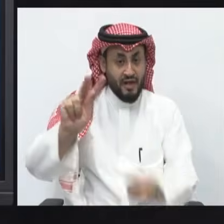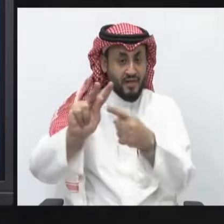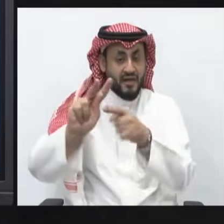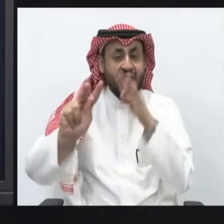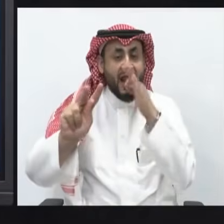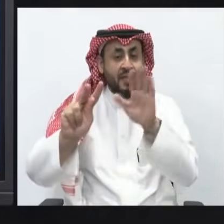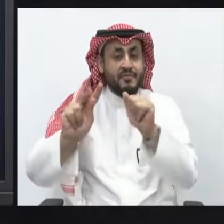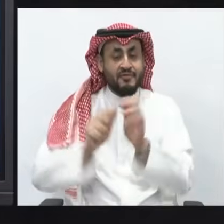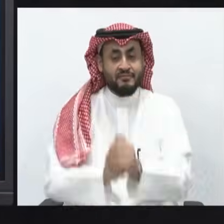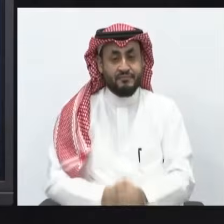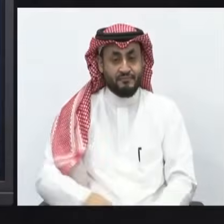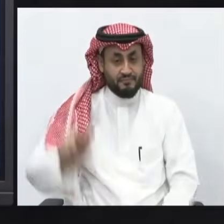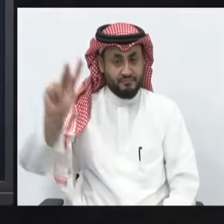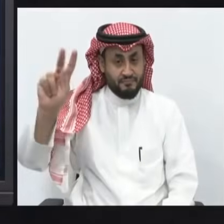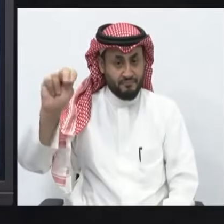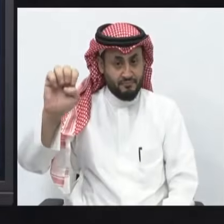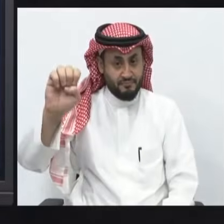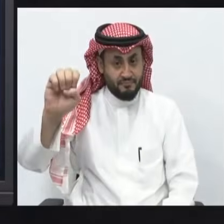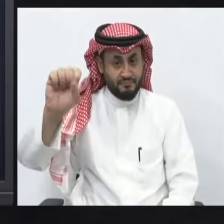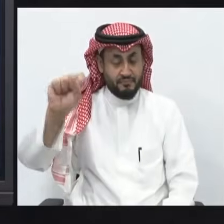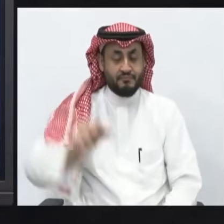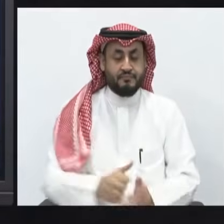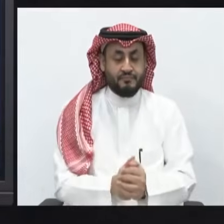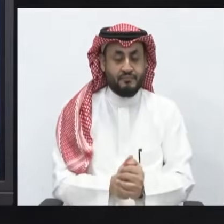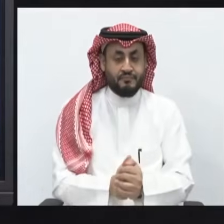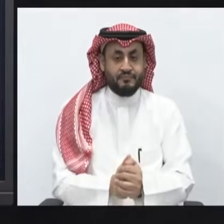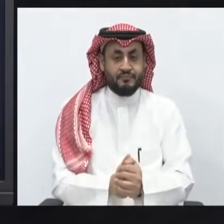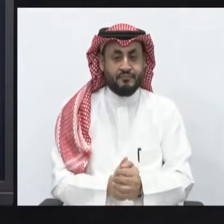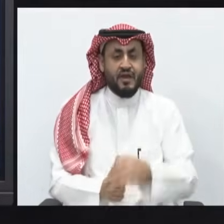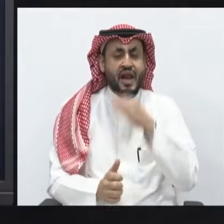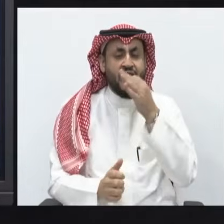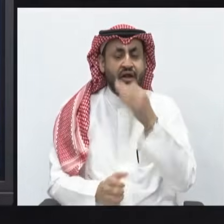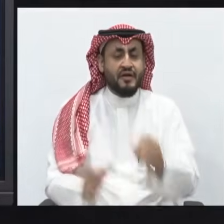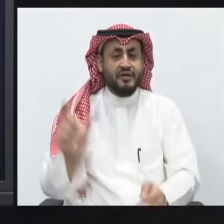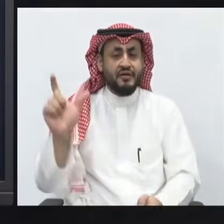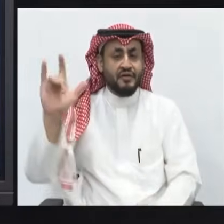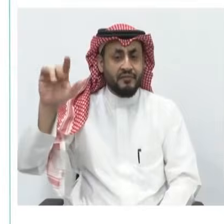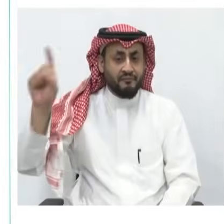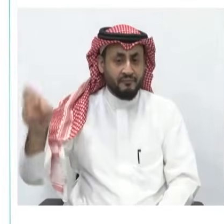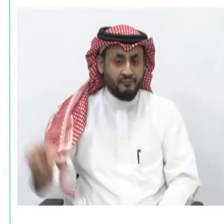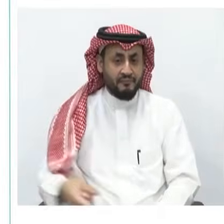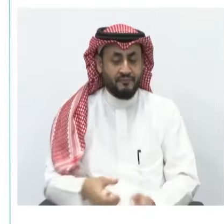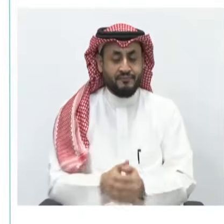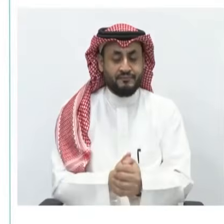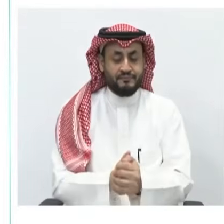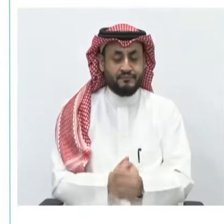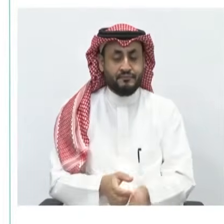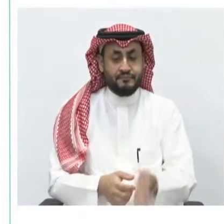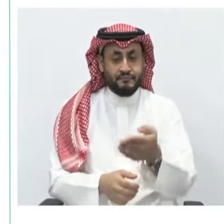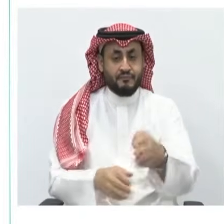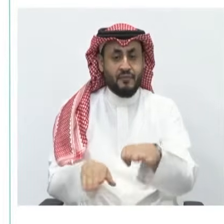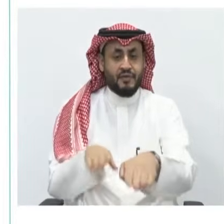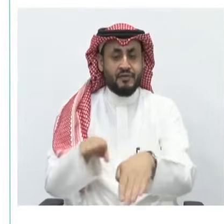silent. Okay, no K here. So it is knees. Knees. Excellent. Okay. What